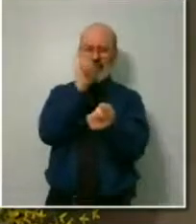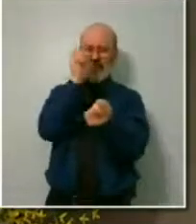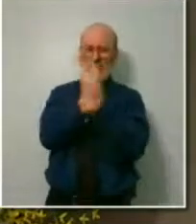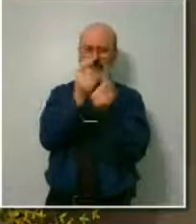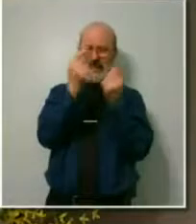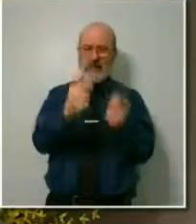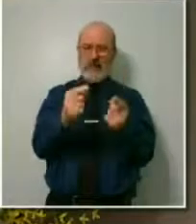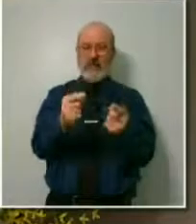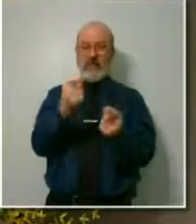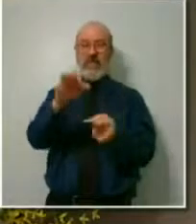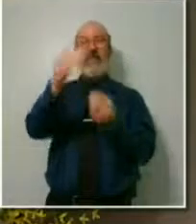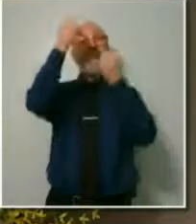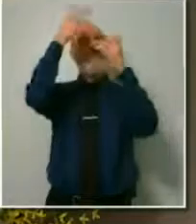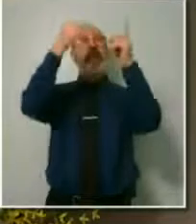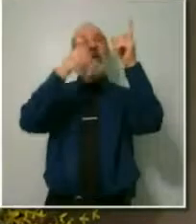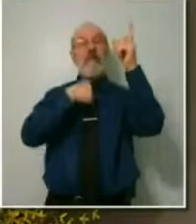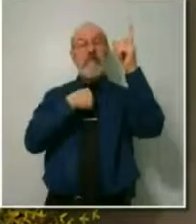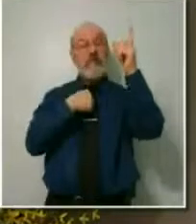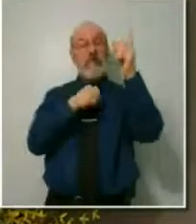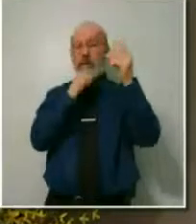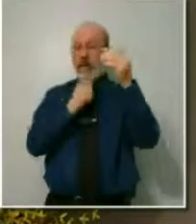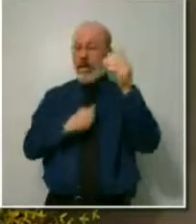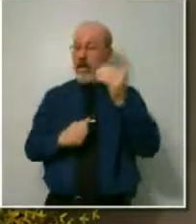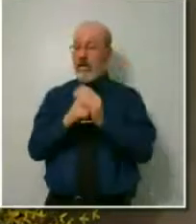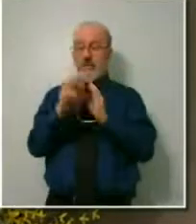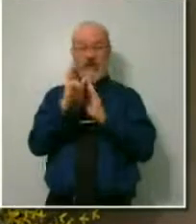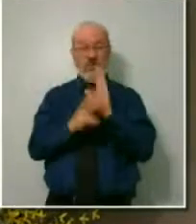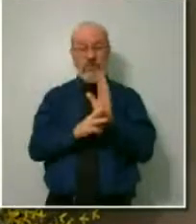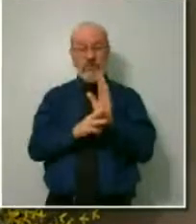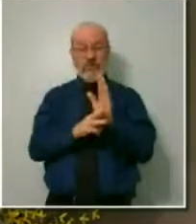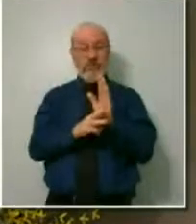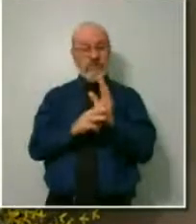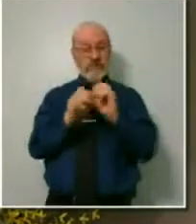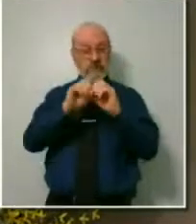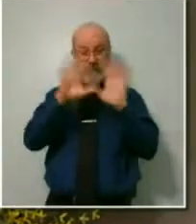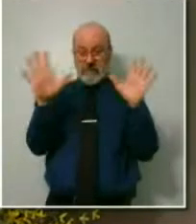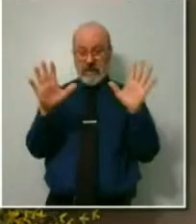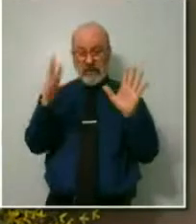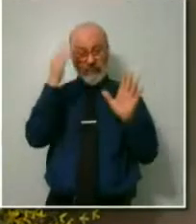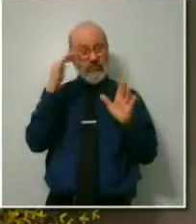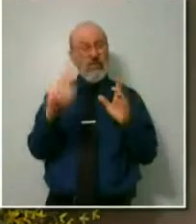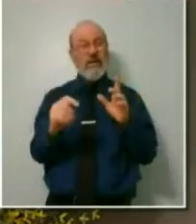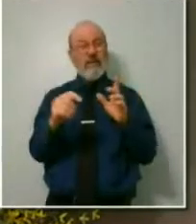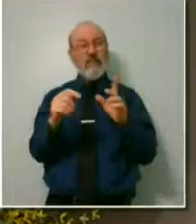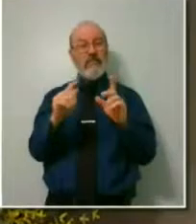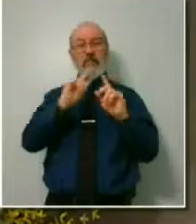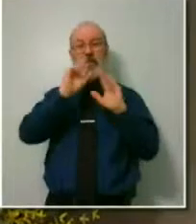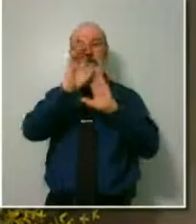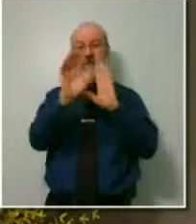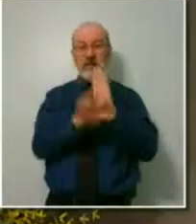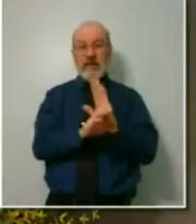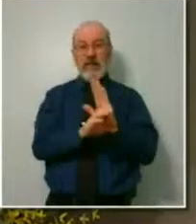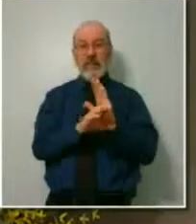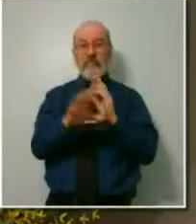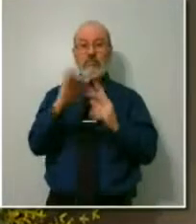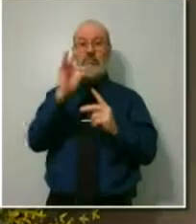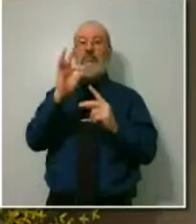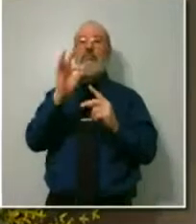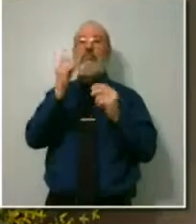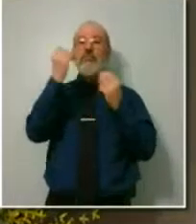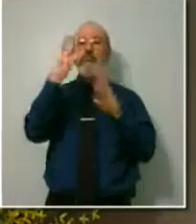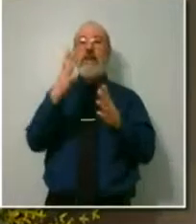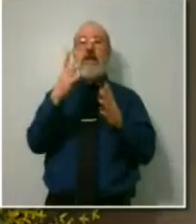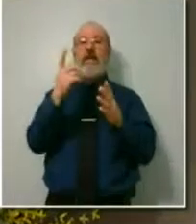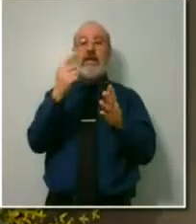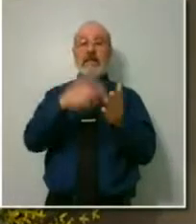obey me. I haven't hidden my will from you. It's right plain. You know it. Here's the commandment. If you choose to obey it, here's what you